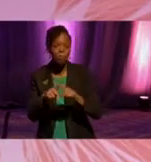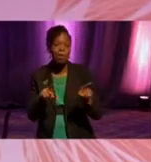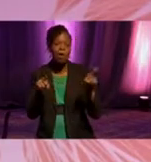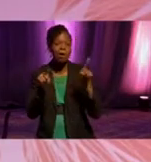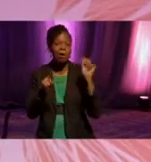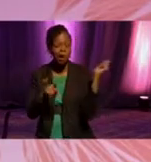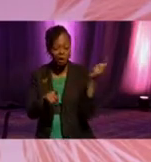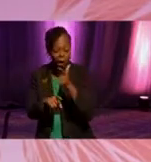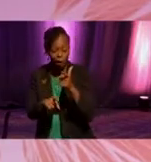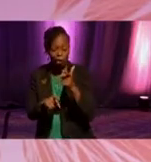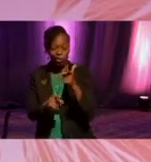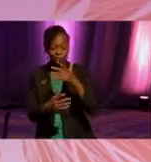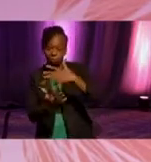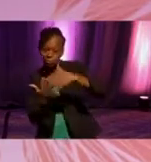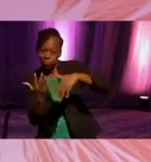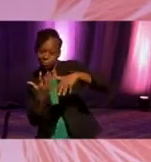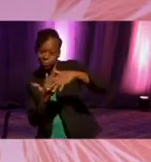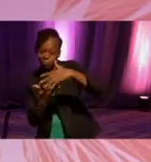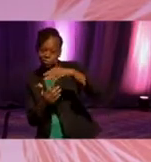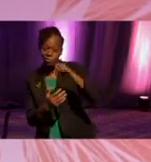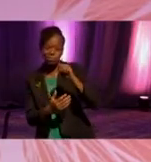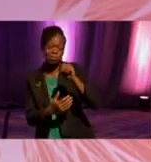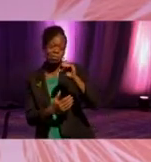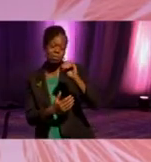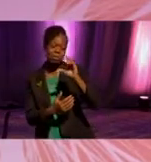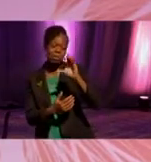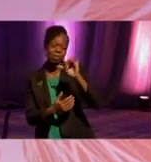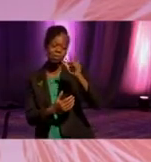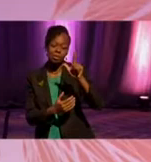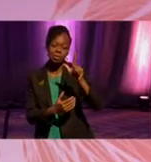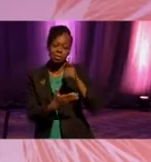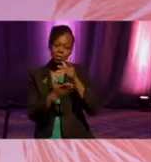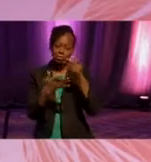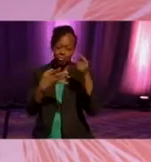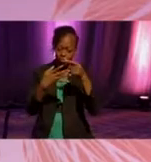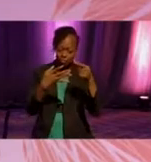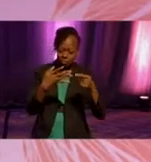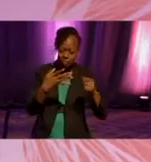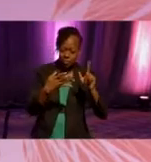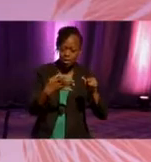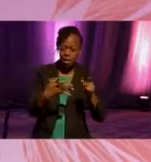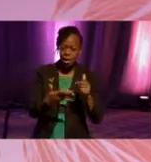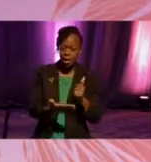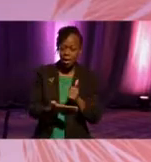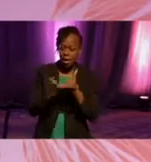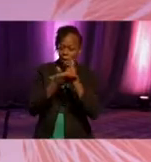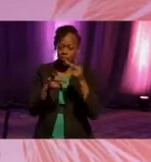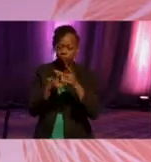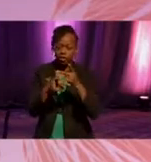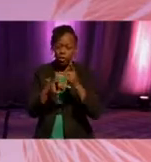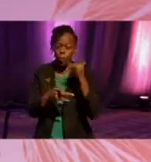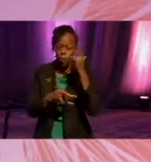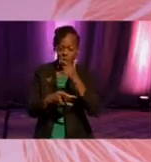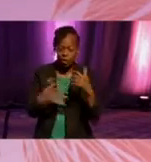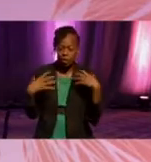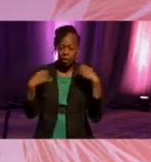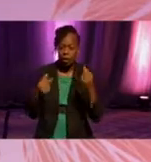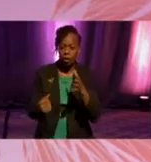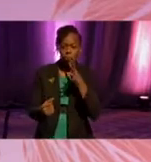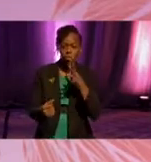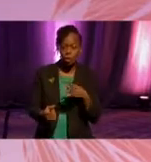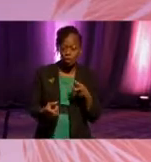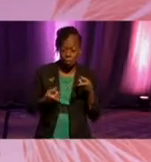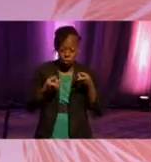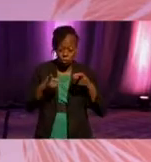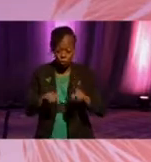of the social determinants of how healthy women will be when they go on their pregnancy journey.